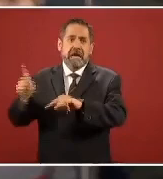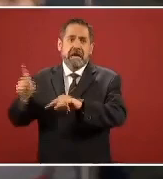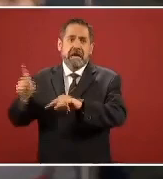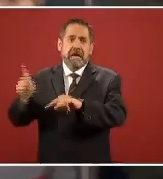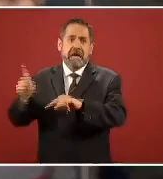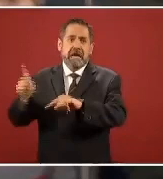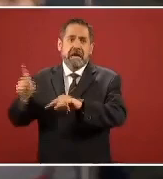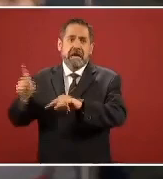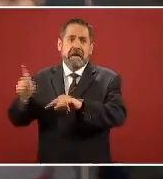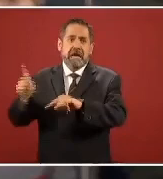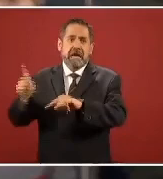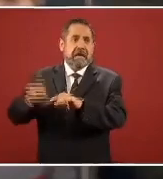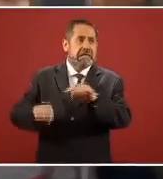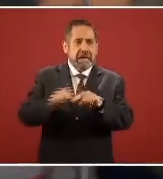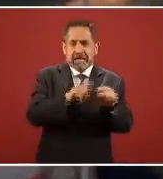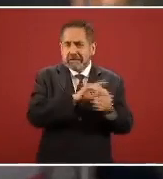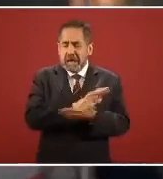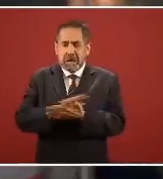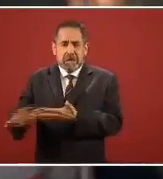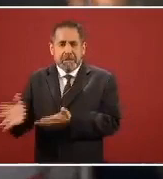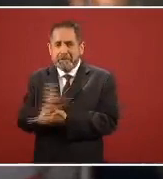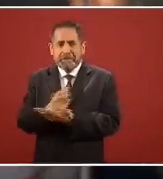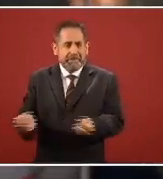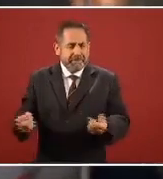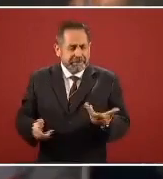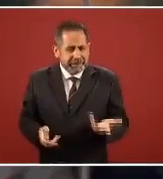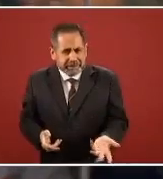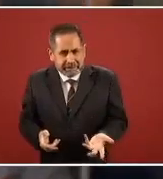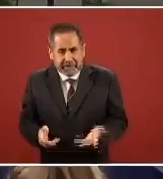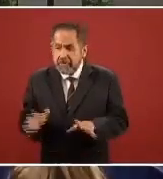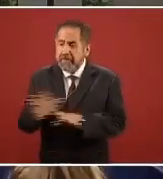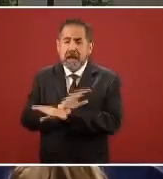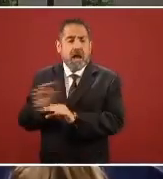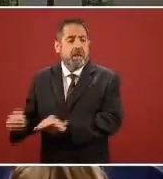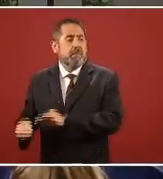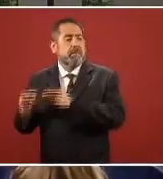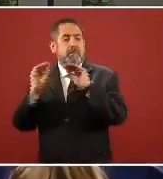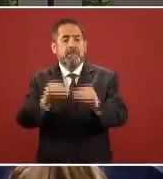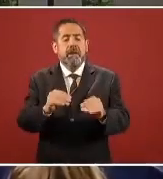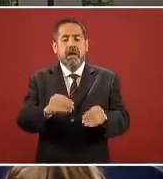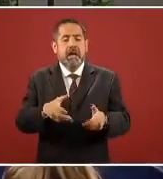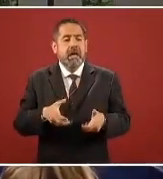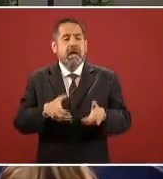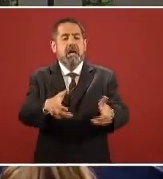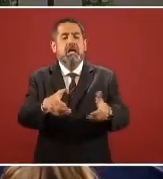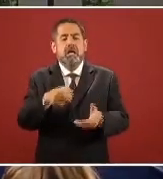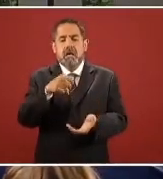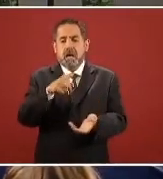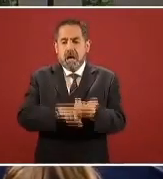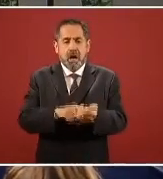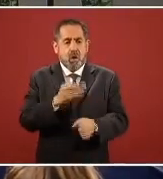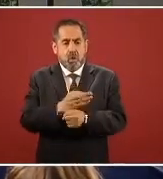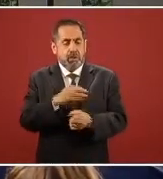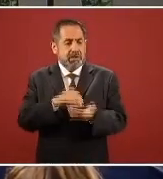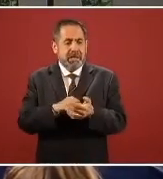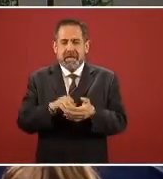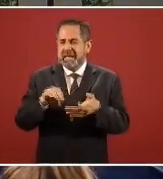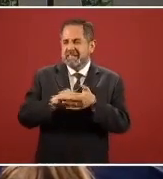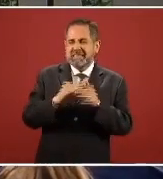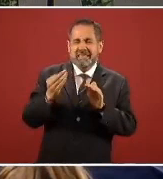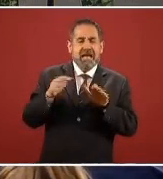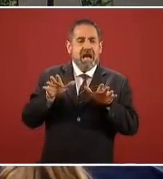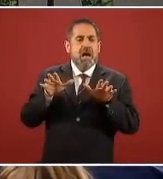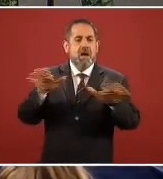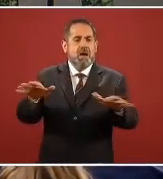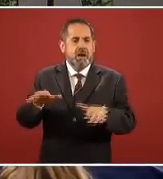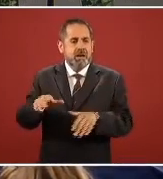playgrounds were destroyed. Para ser provisionalmente reacomodados en el bulevar donde en el lugar donde se encuentran ahora, cerca del bulevar